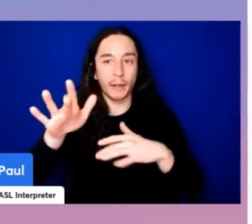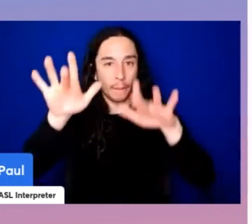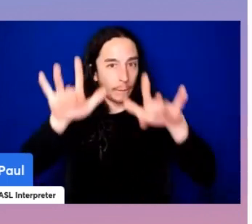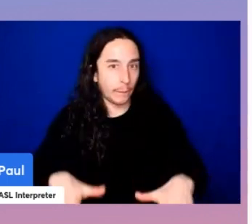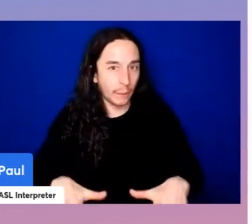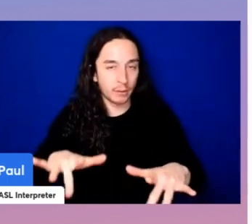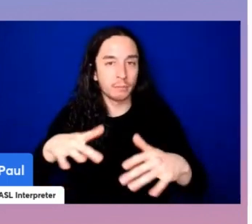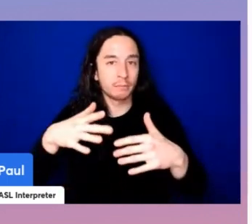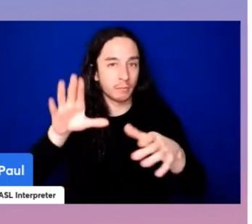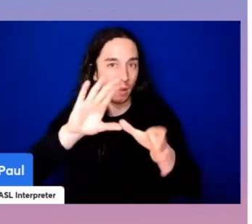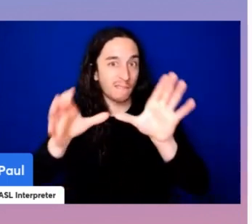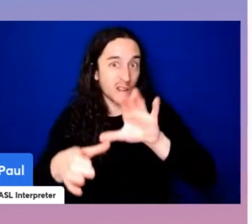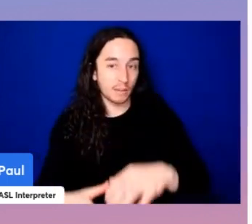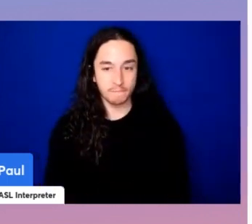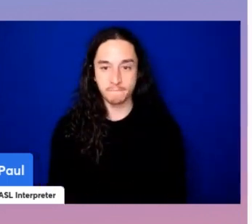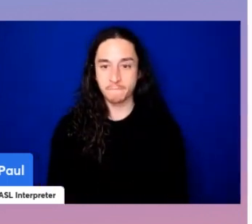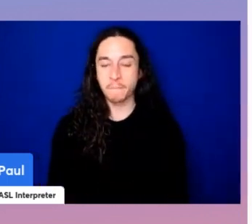configuration.